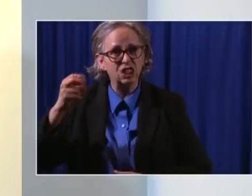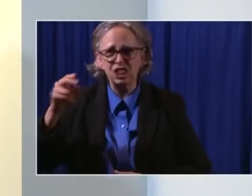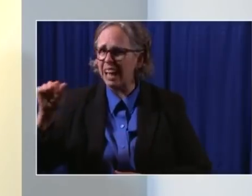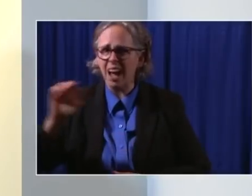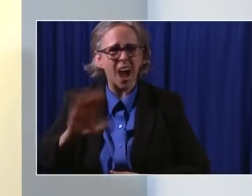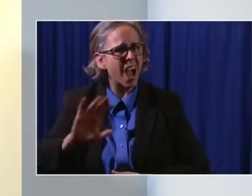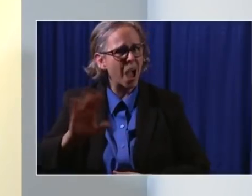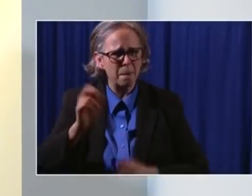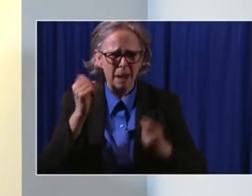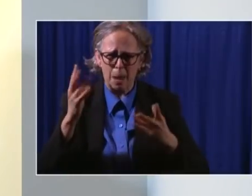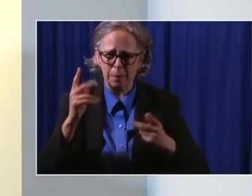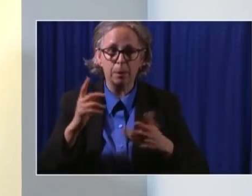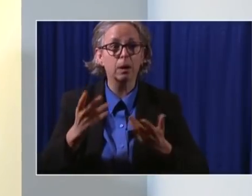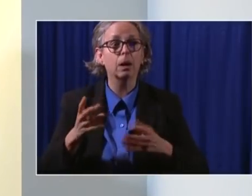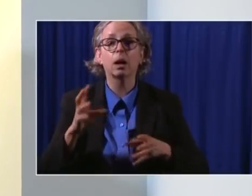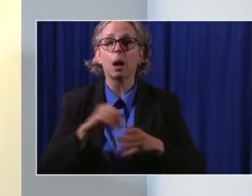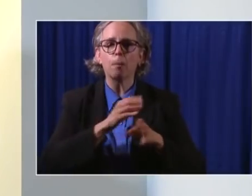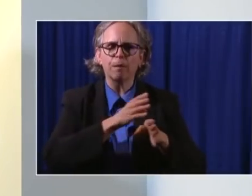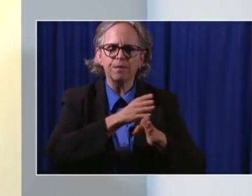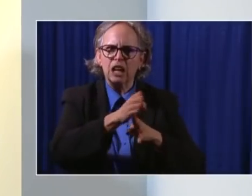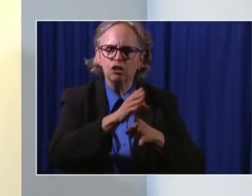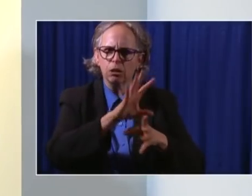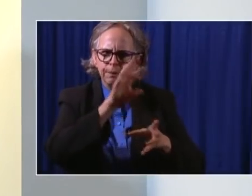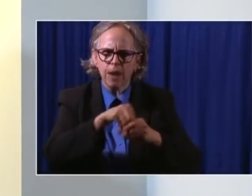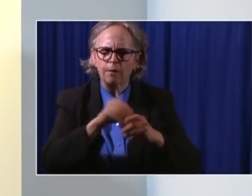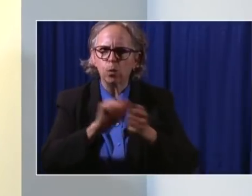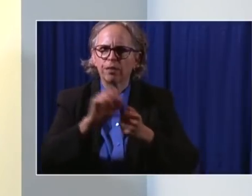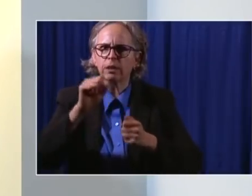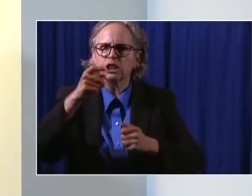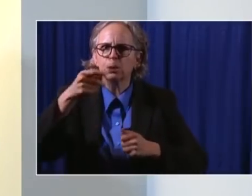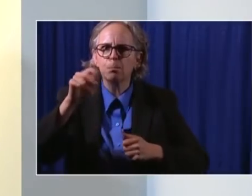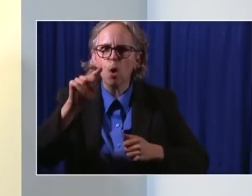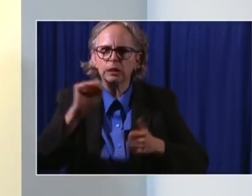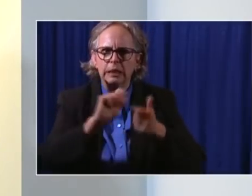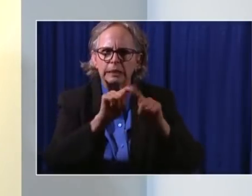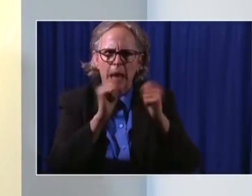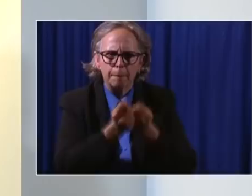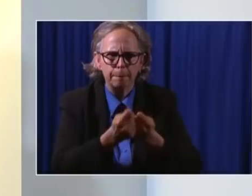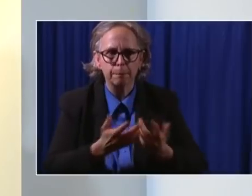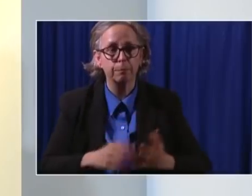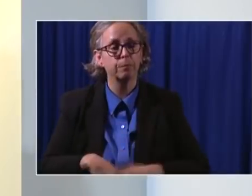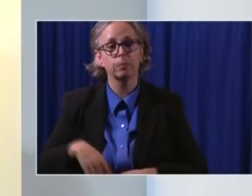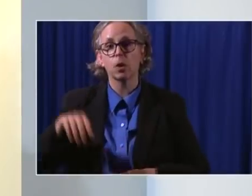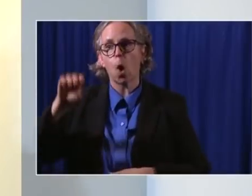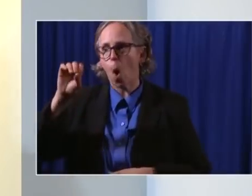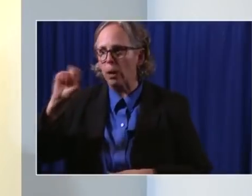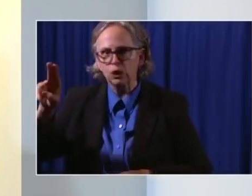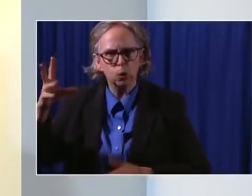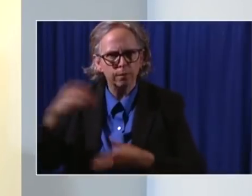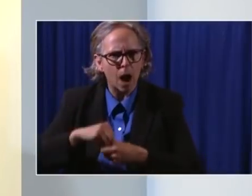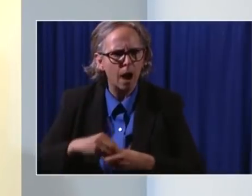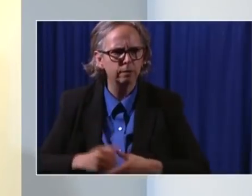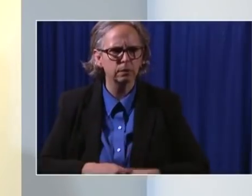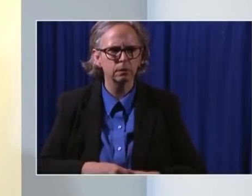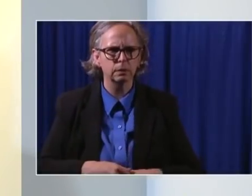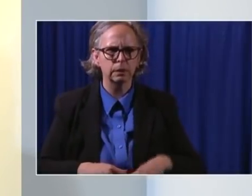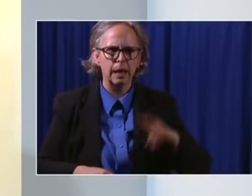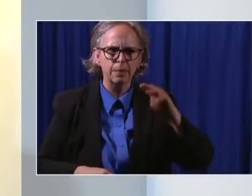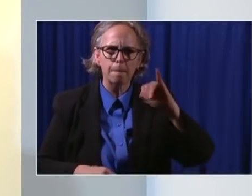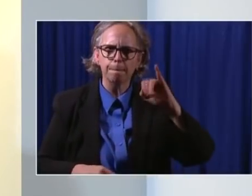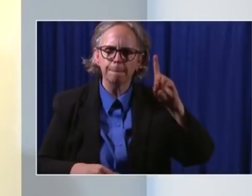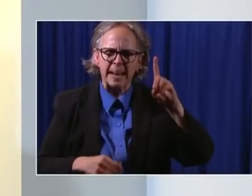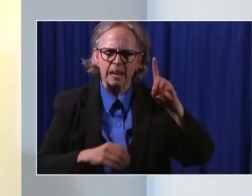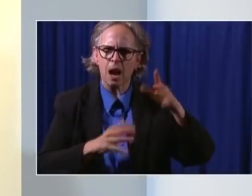with them. We know about the Ohio States, but there's also the Mid-American Conference,